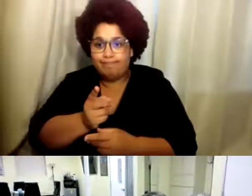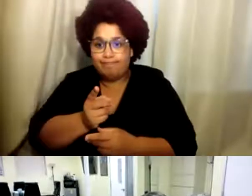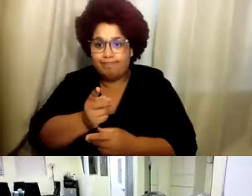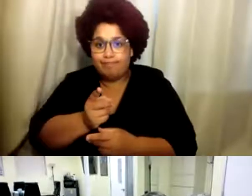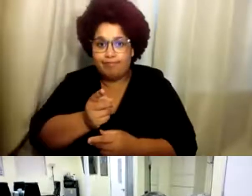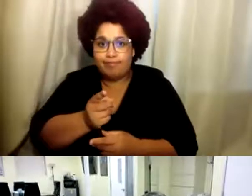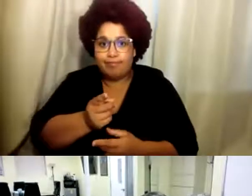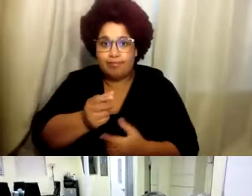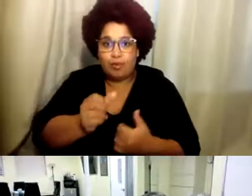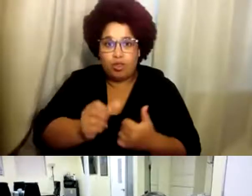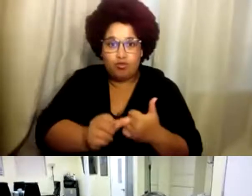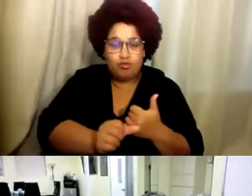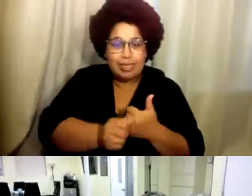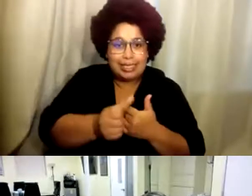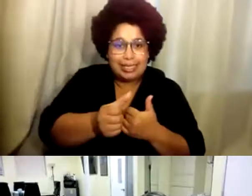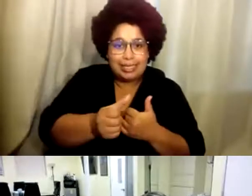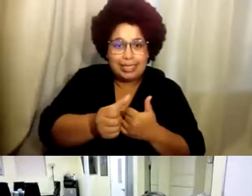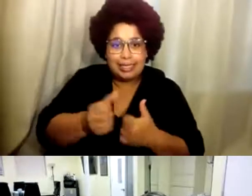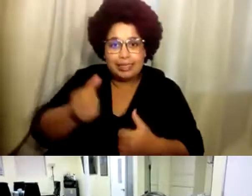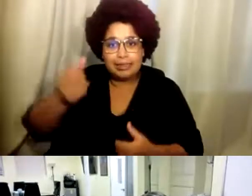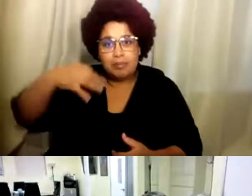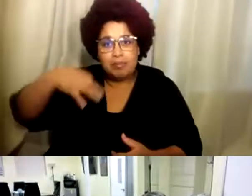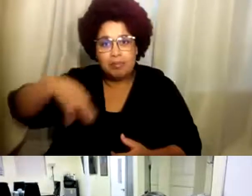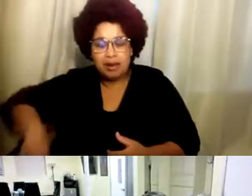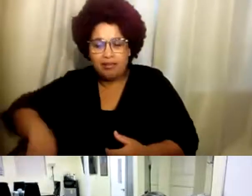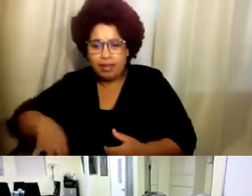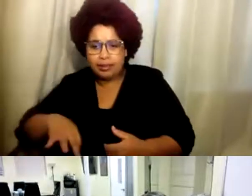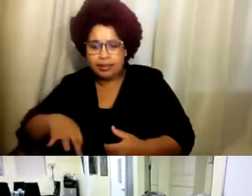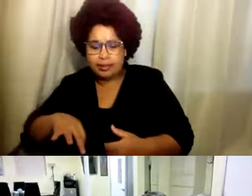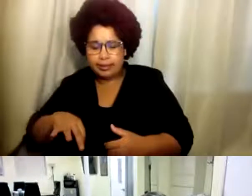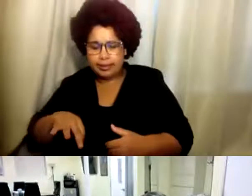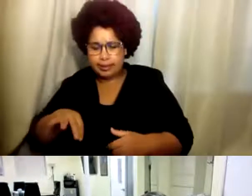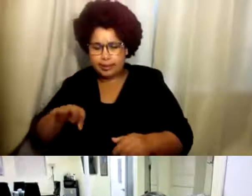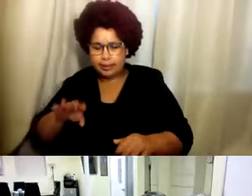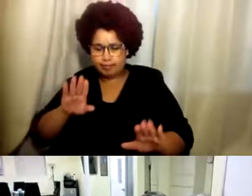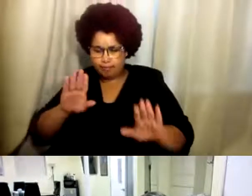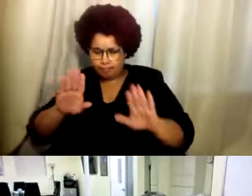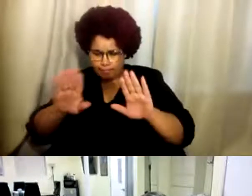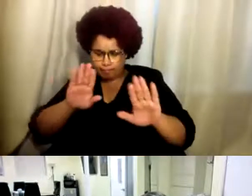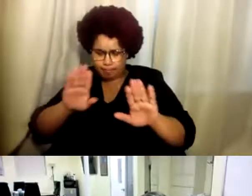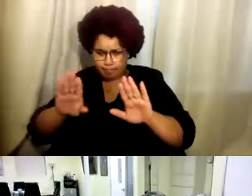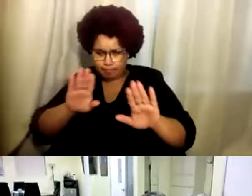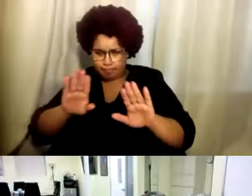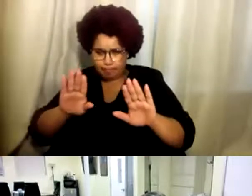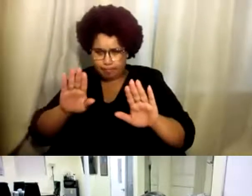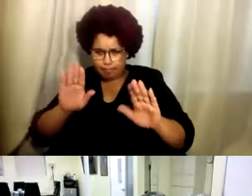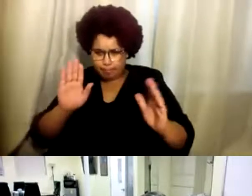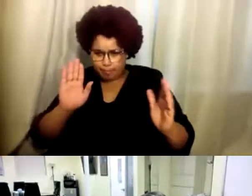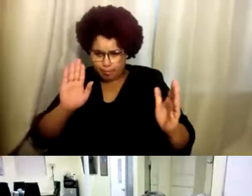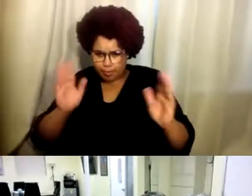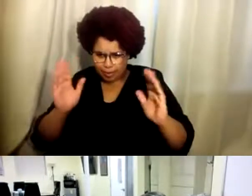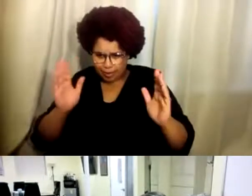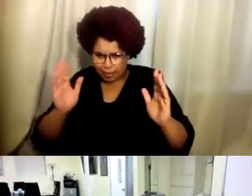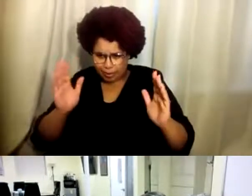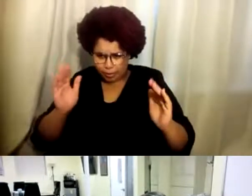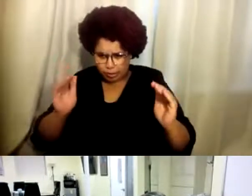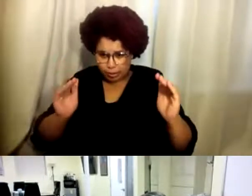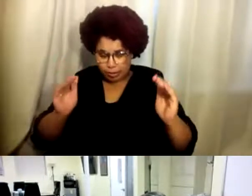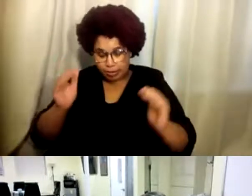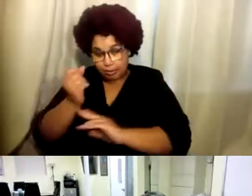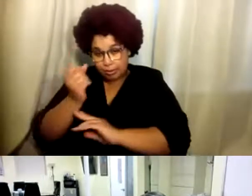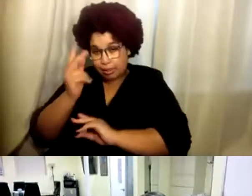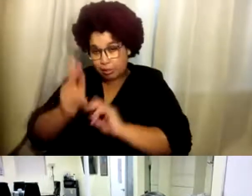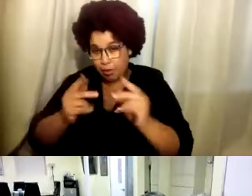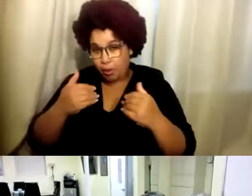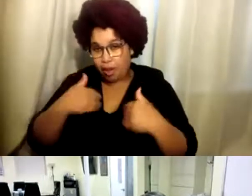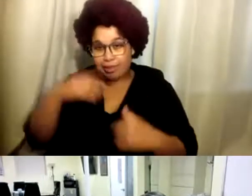and the benefits. And people with Down syndrome are at much higher risk